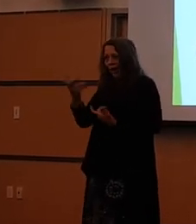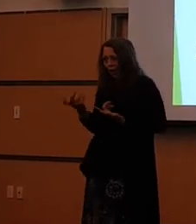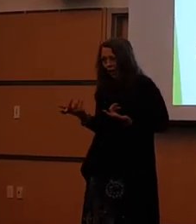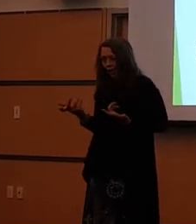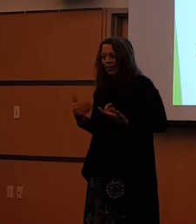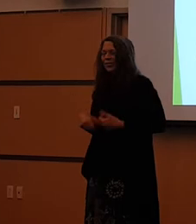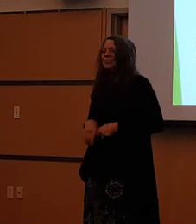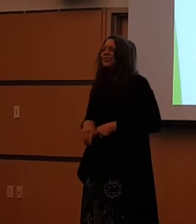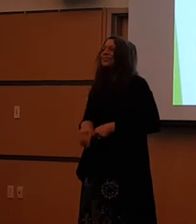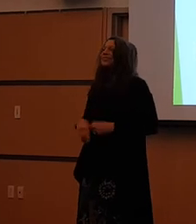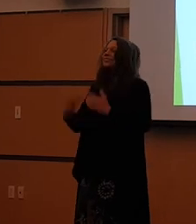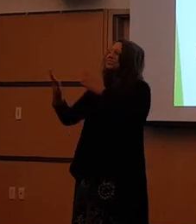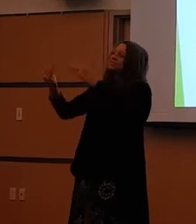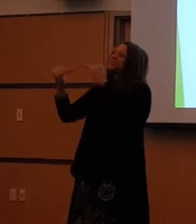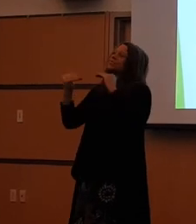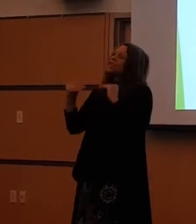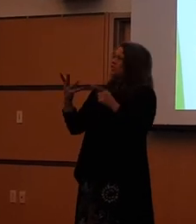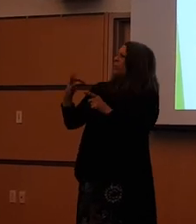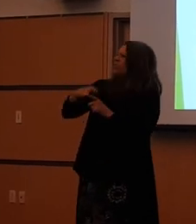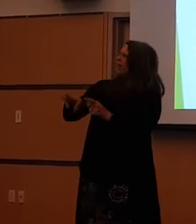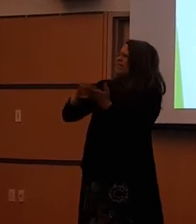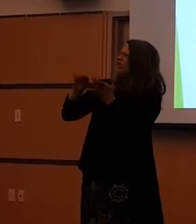For the rest of the community,